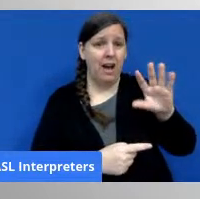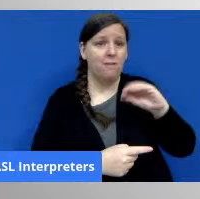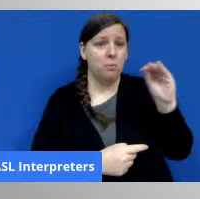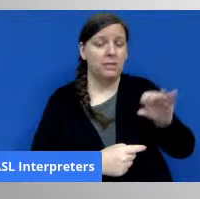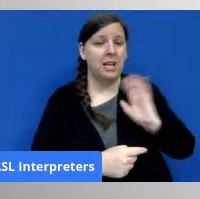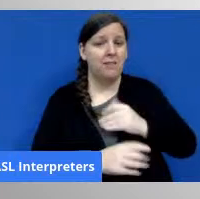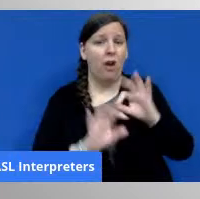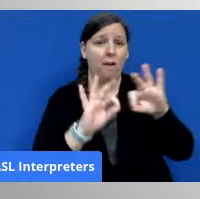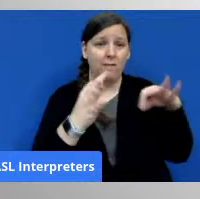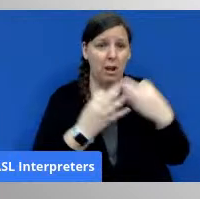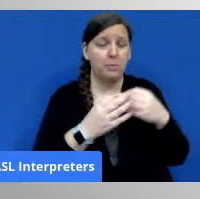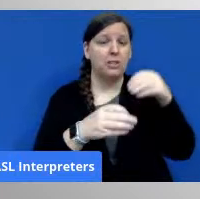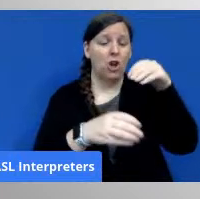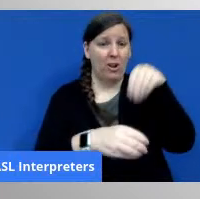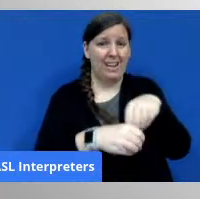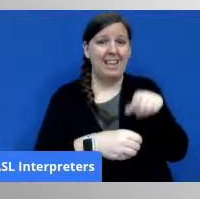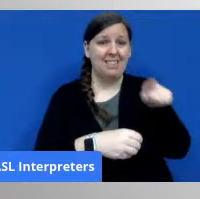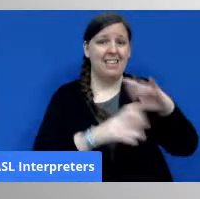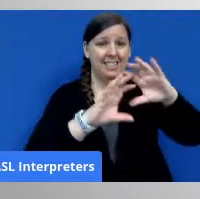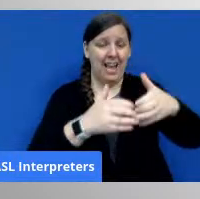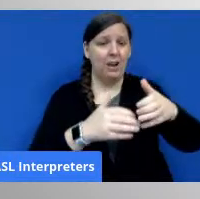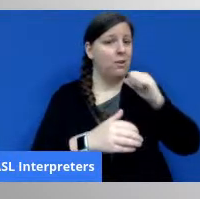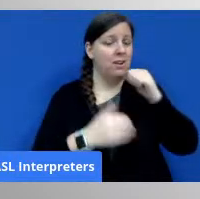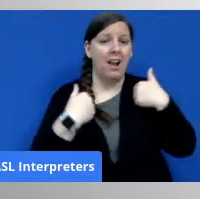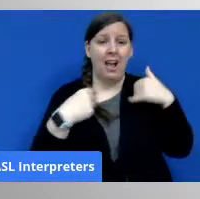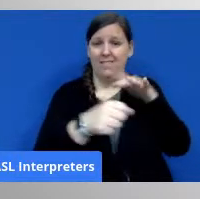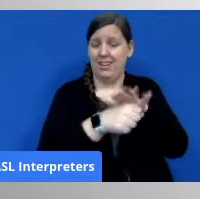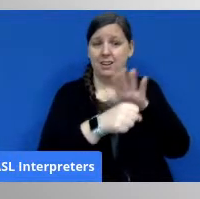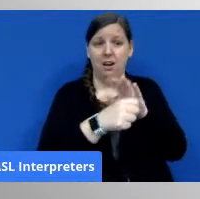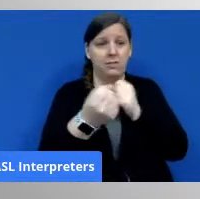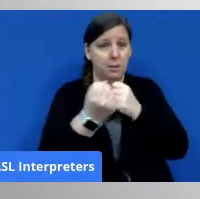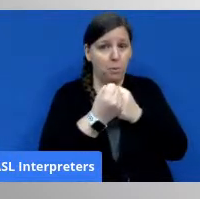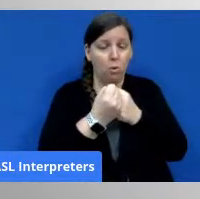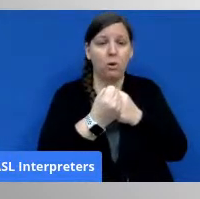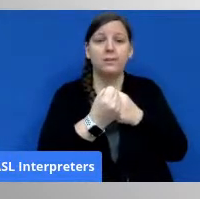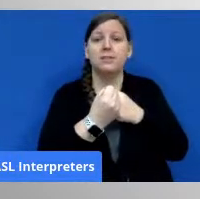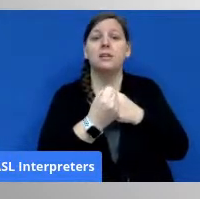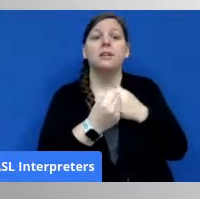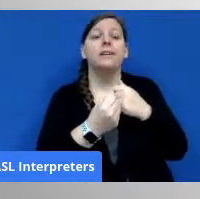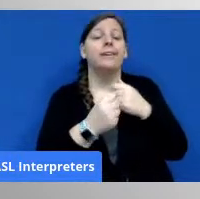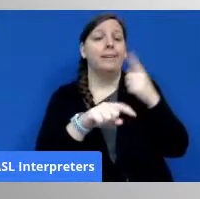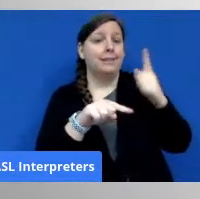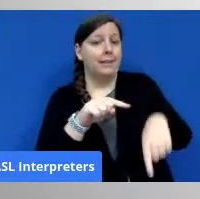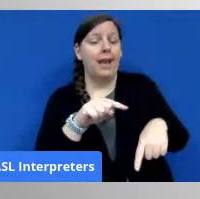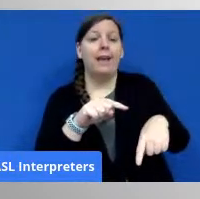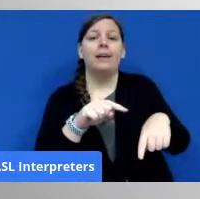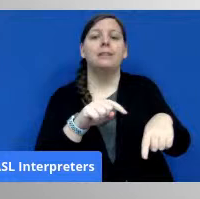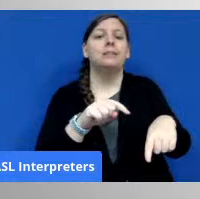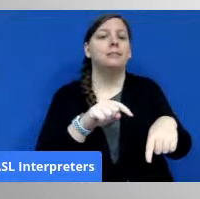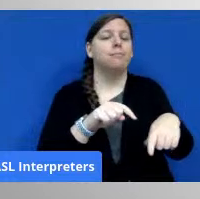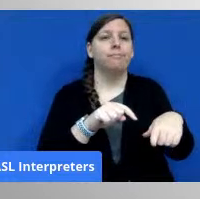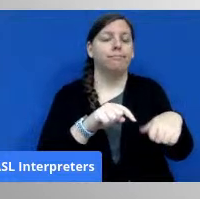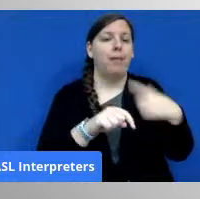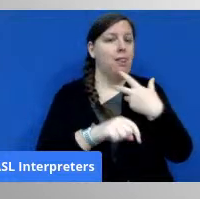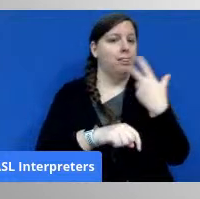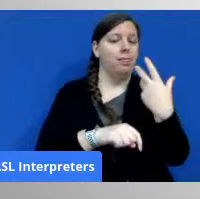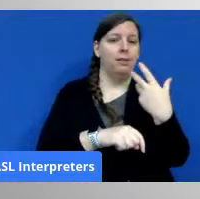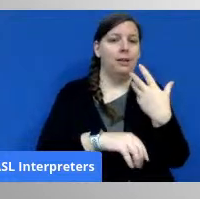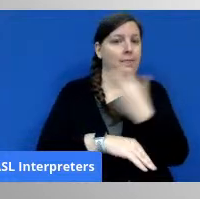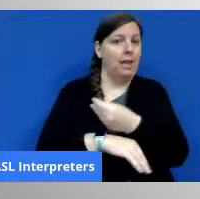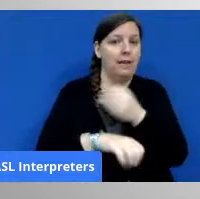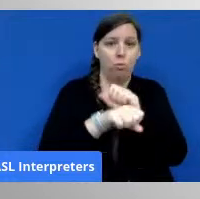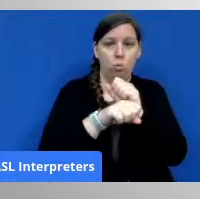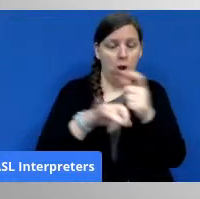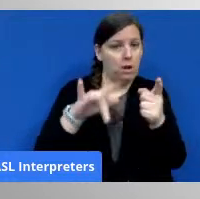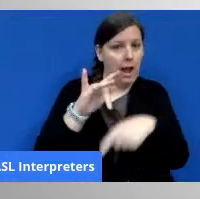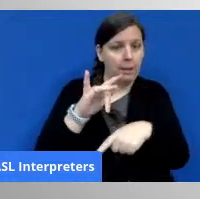in these categories of either not having adequate support for being able to take paid leave or sick leave, or not having the